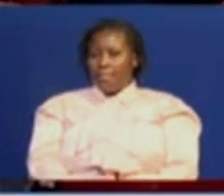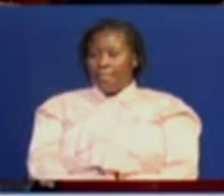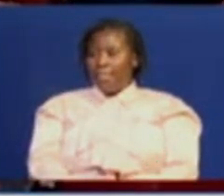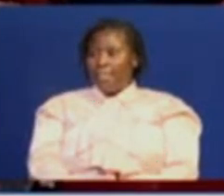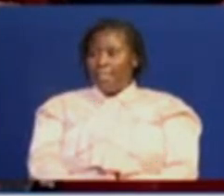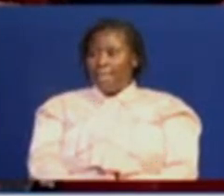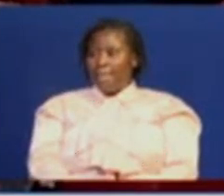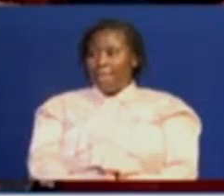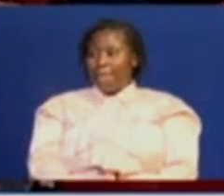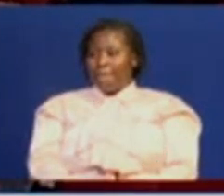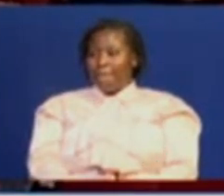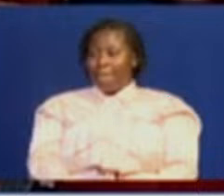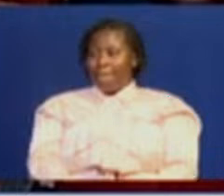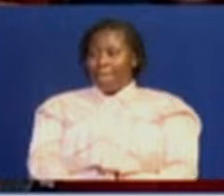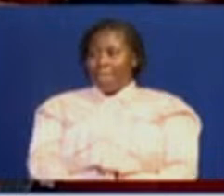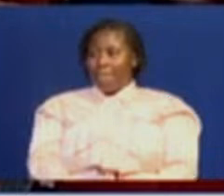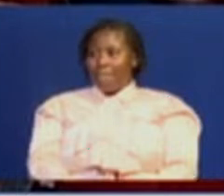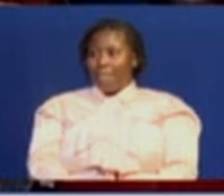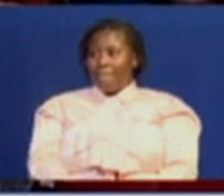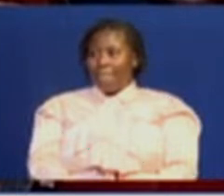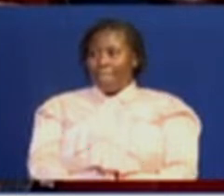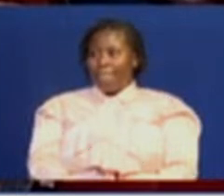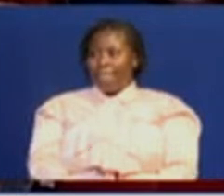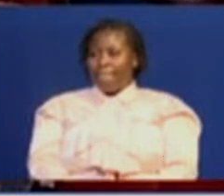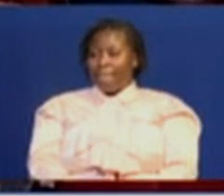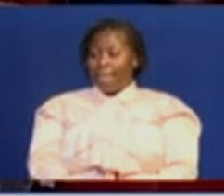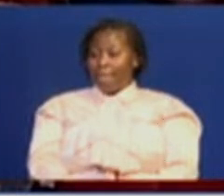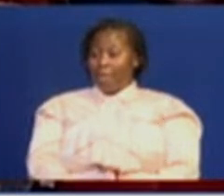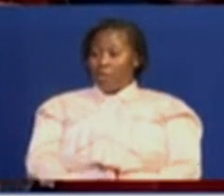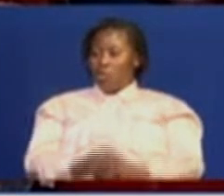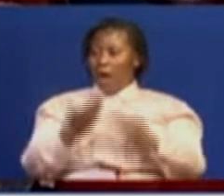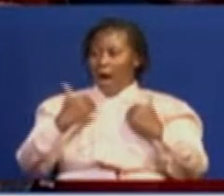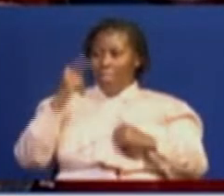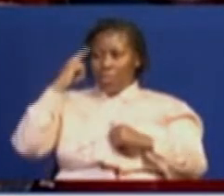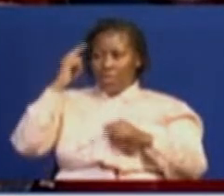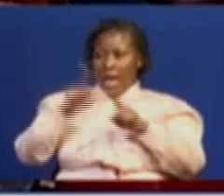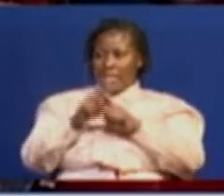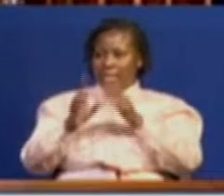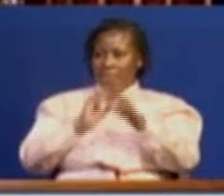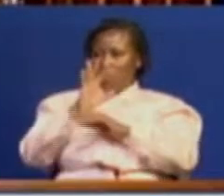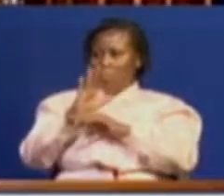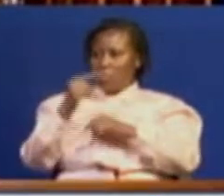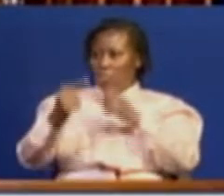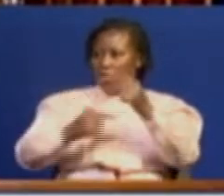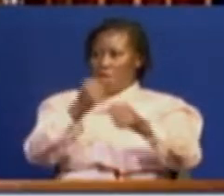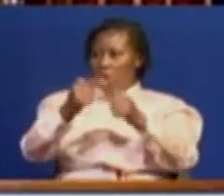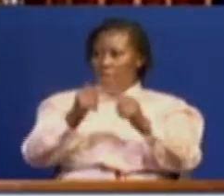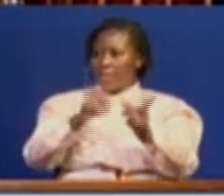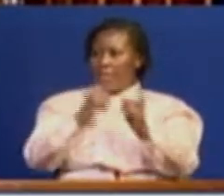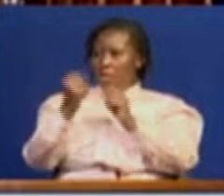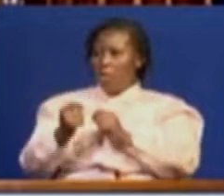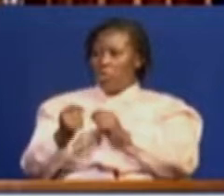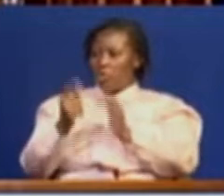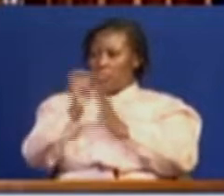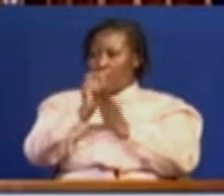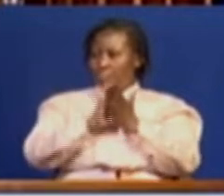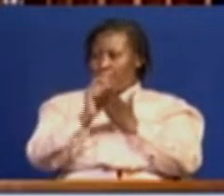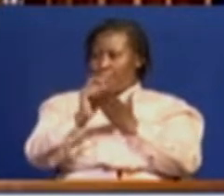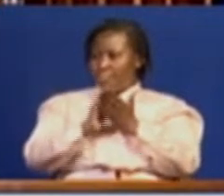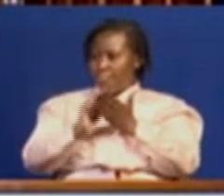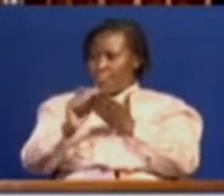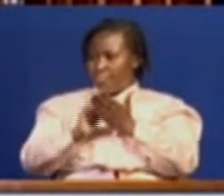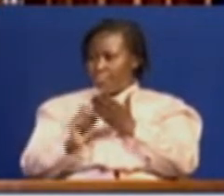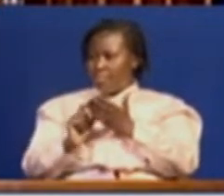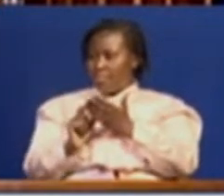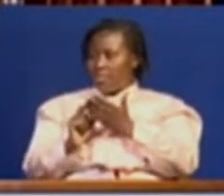So, Council for the County Assembly, I thought as the video was running, the translator was taking